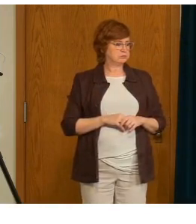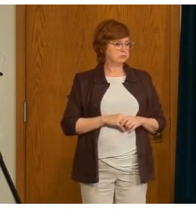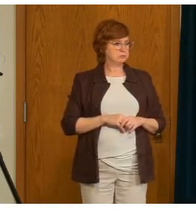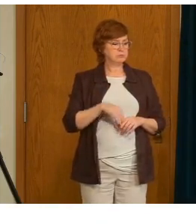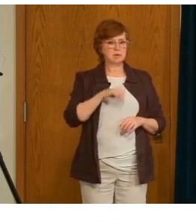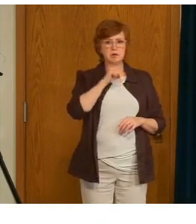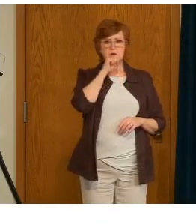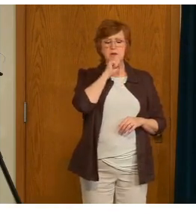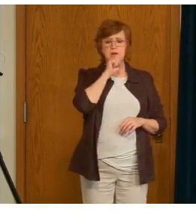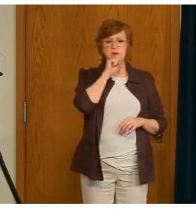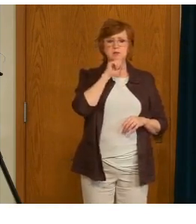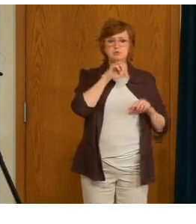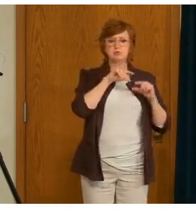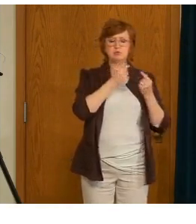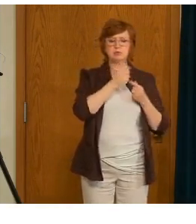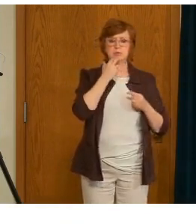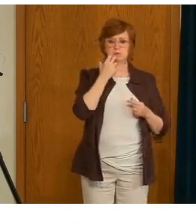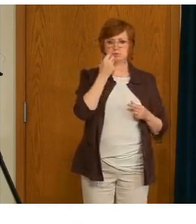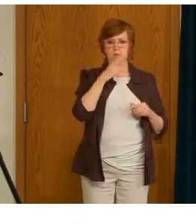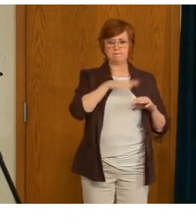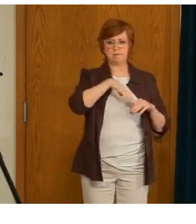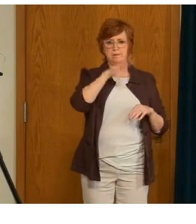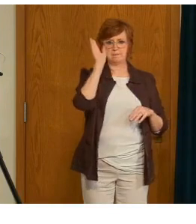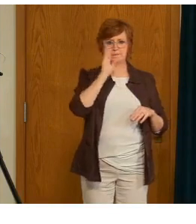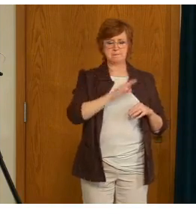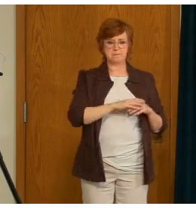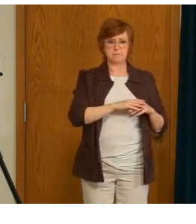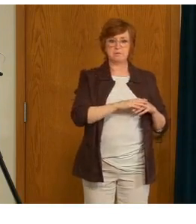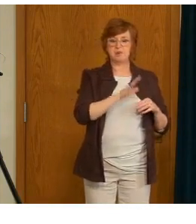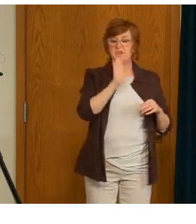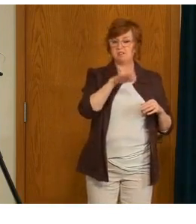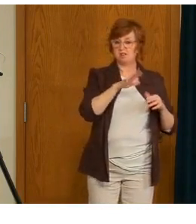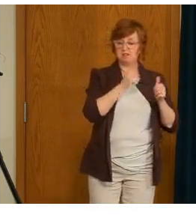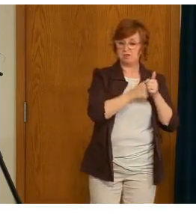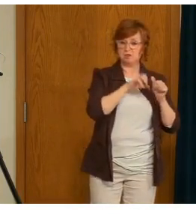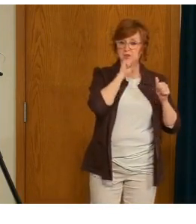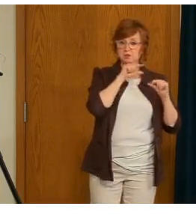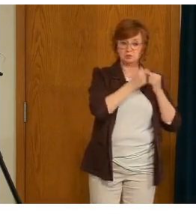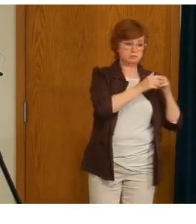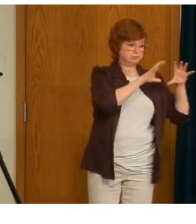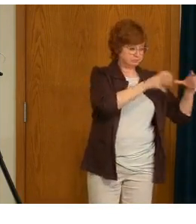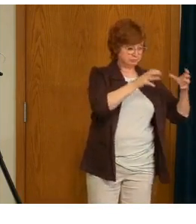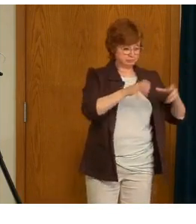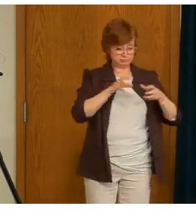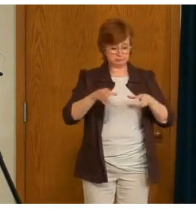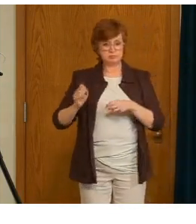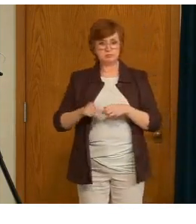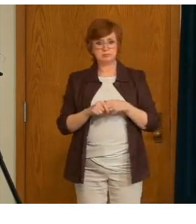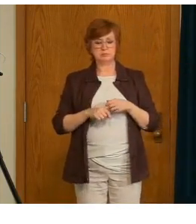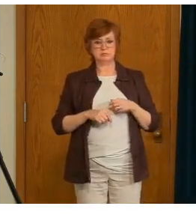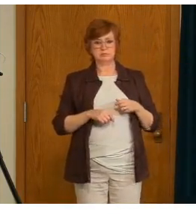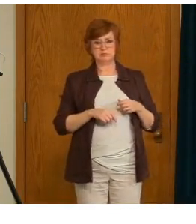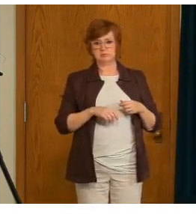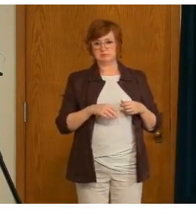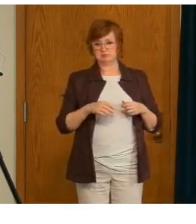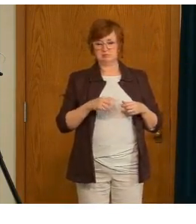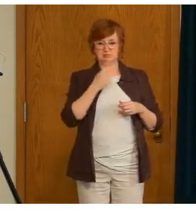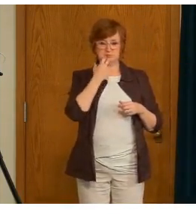the 12 and up, are they just going to become eligible as we move down that age-based system, or are they just going to once we hit 18, it'll